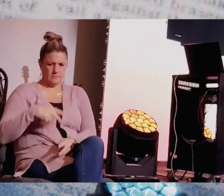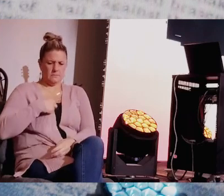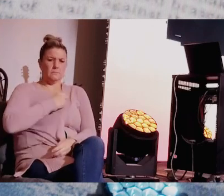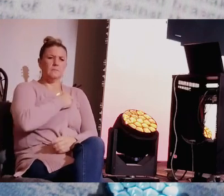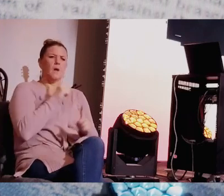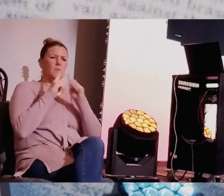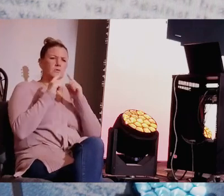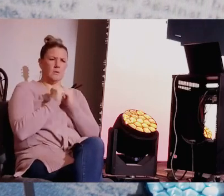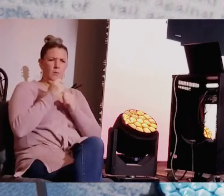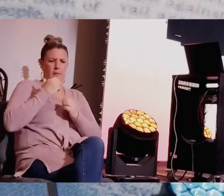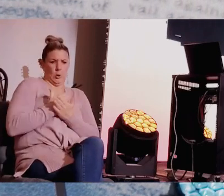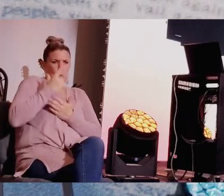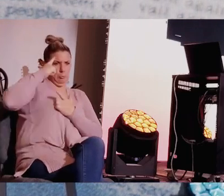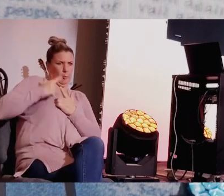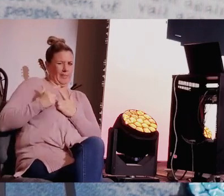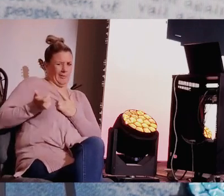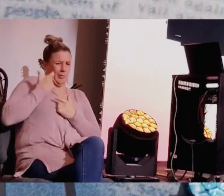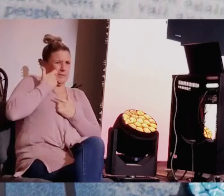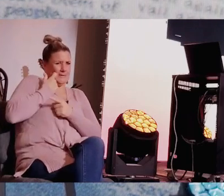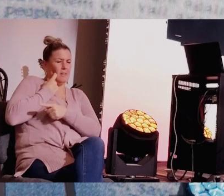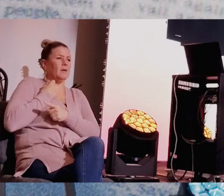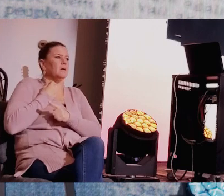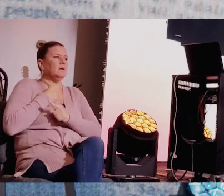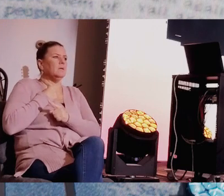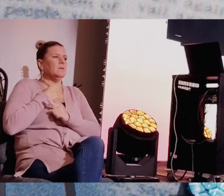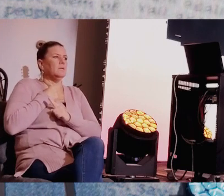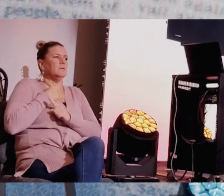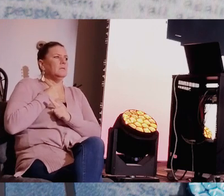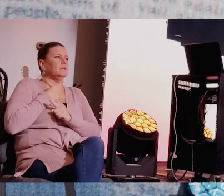I was talking with a brother, a new brother, that just here recently.